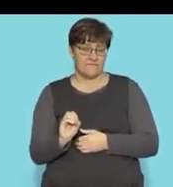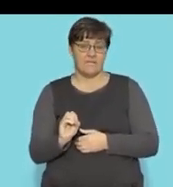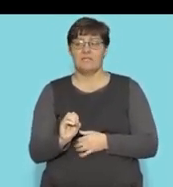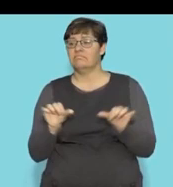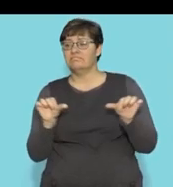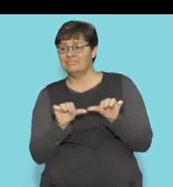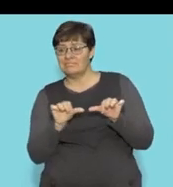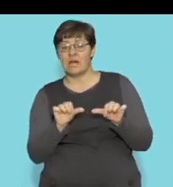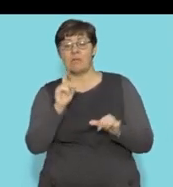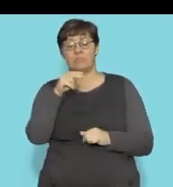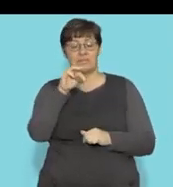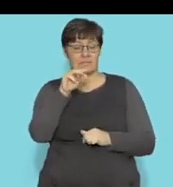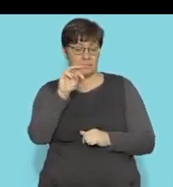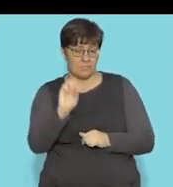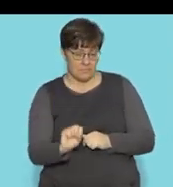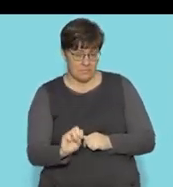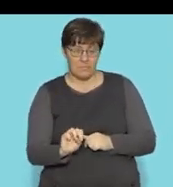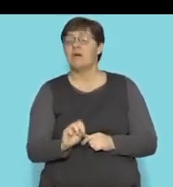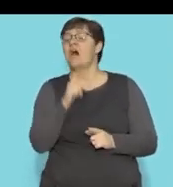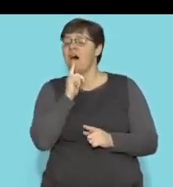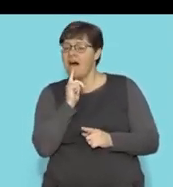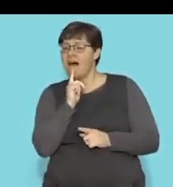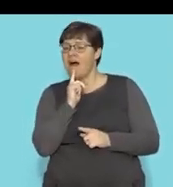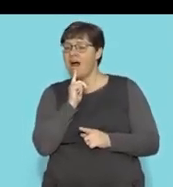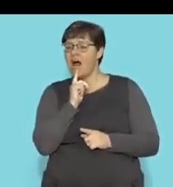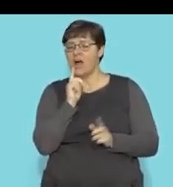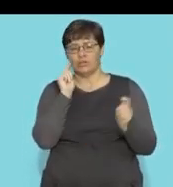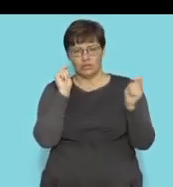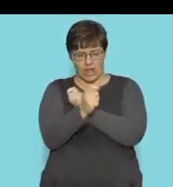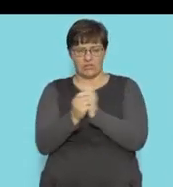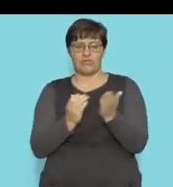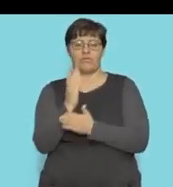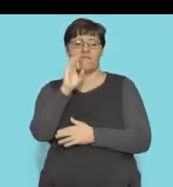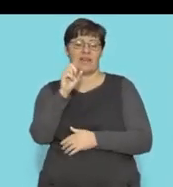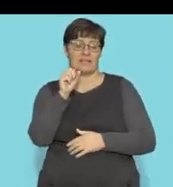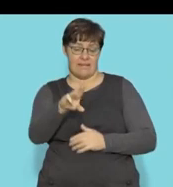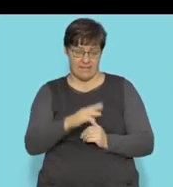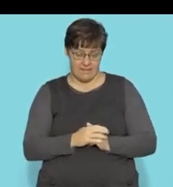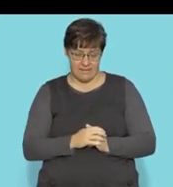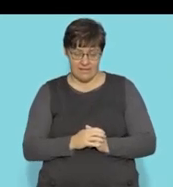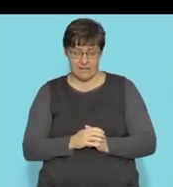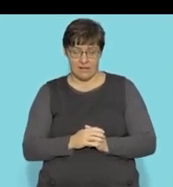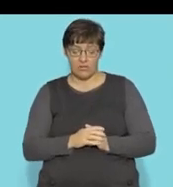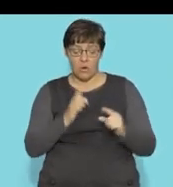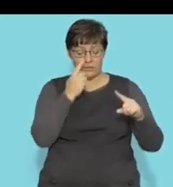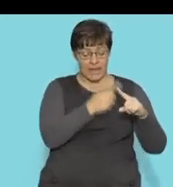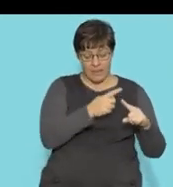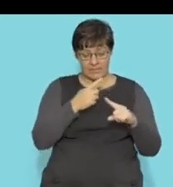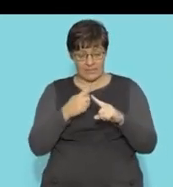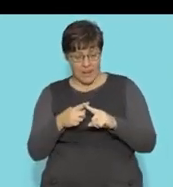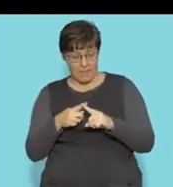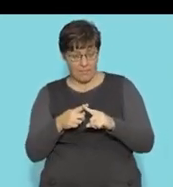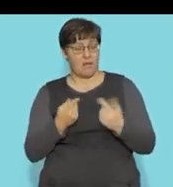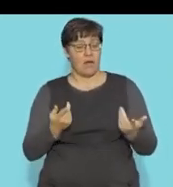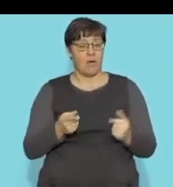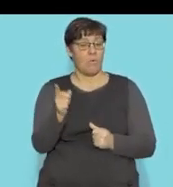dimensions of a prism are changed by a certain factor. The number that each dimension is multiplied by